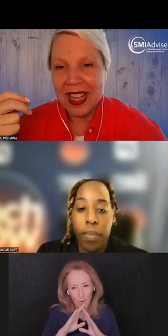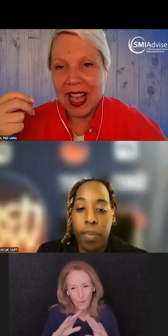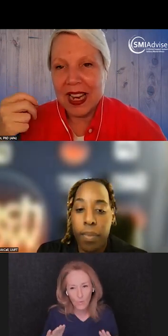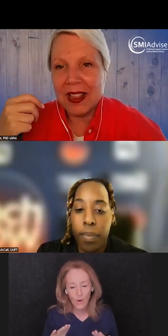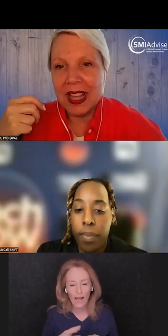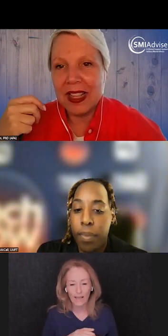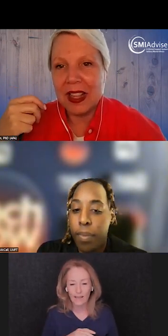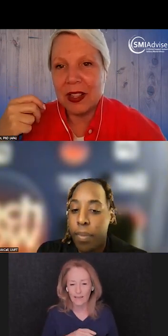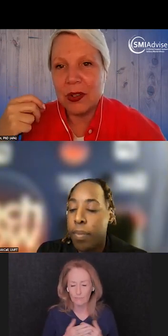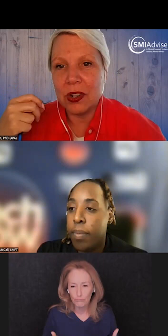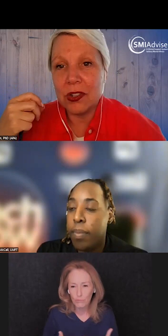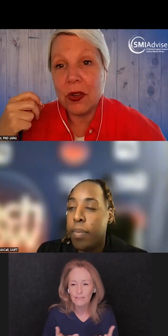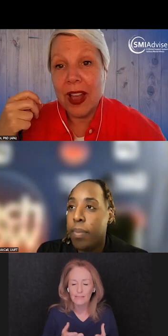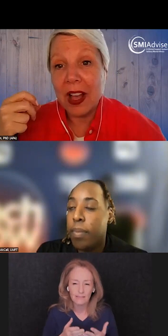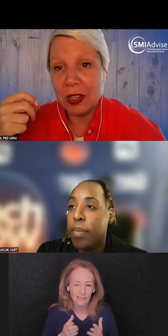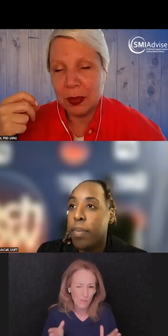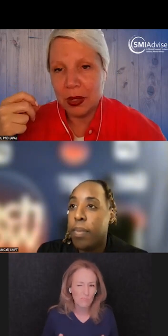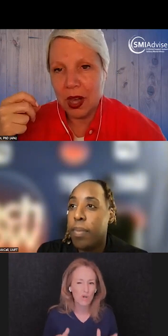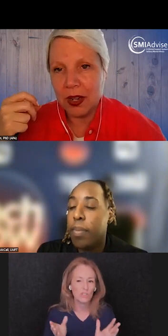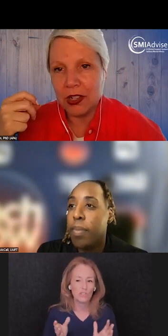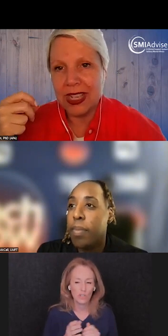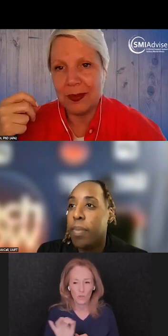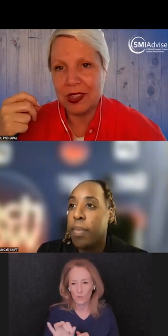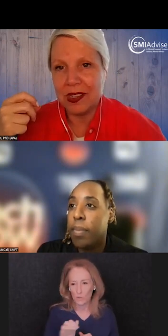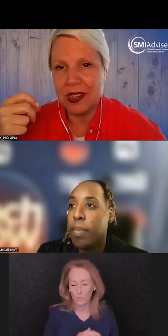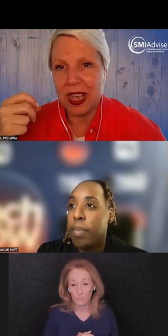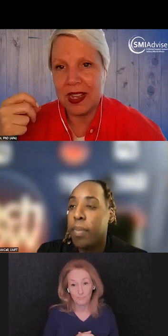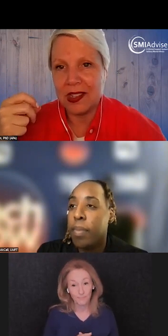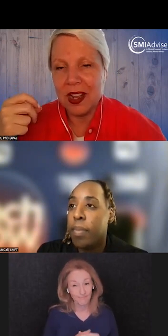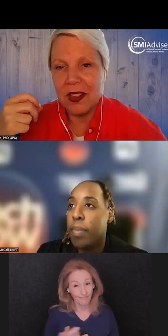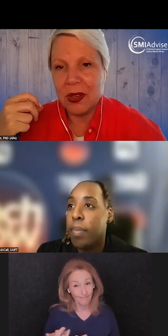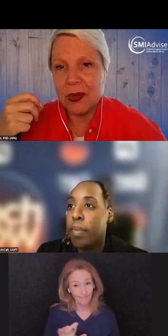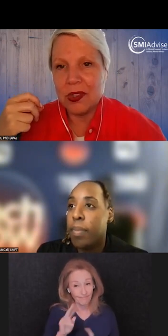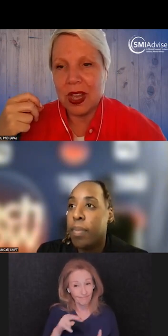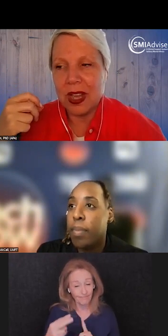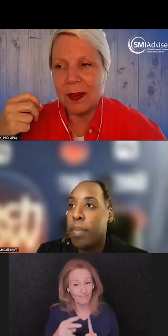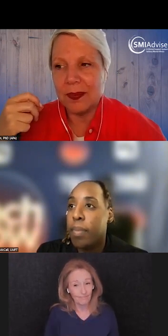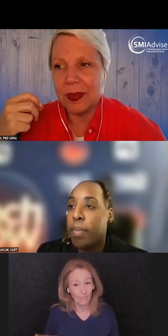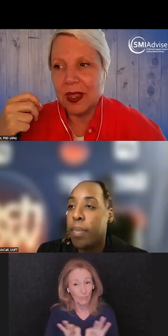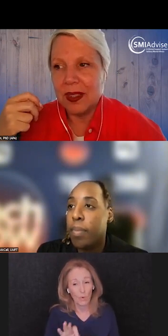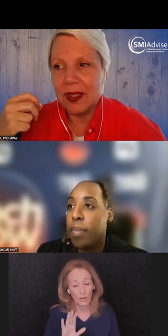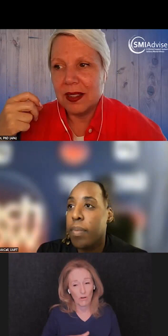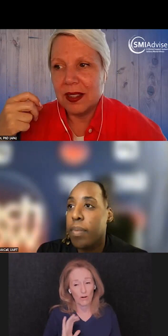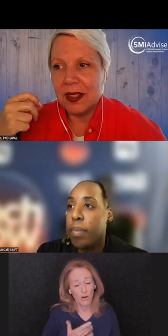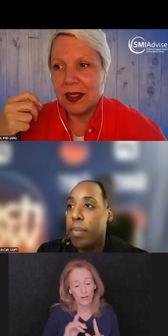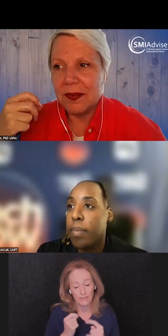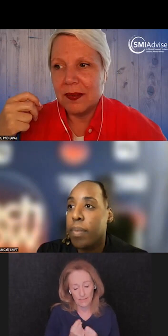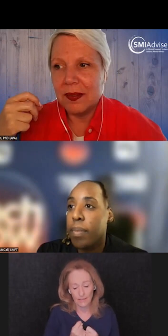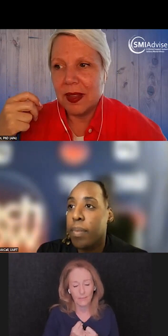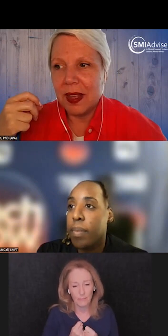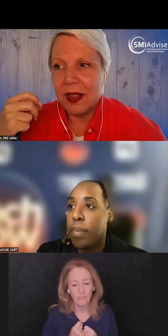well. And I think that those are so valuable on our teams these days. Those